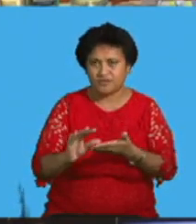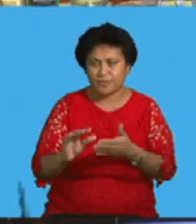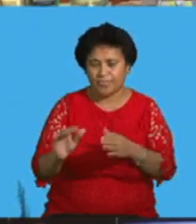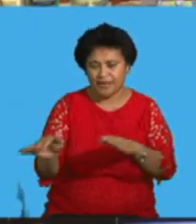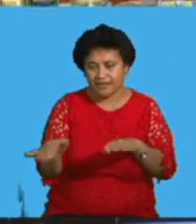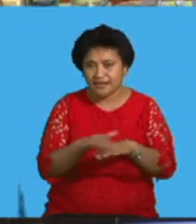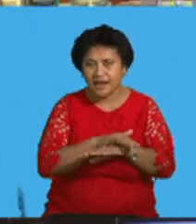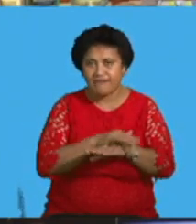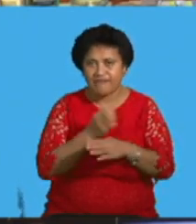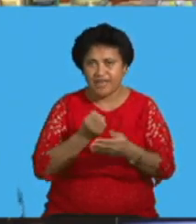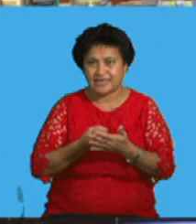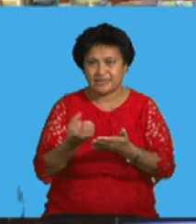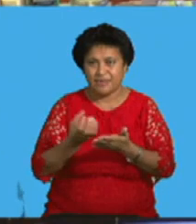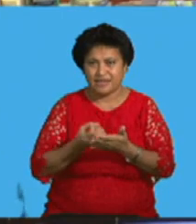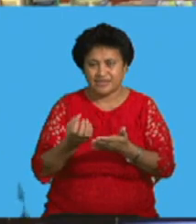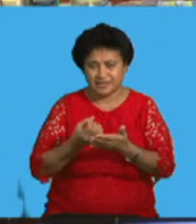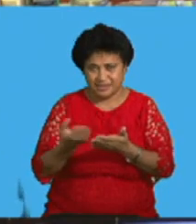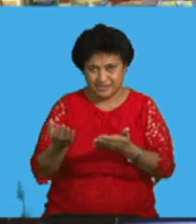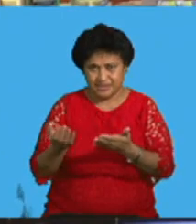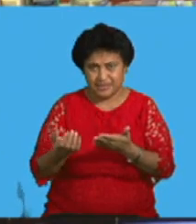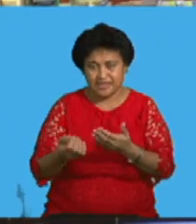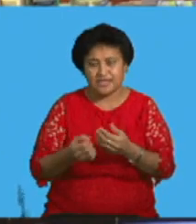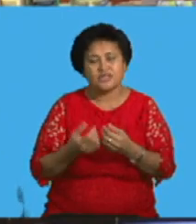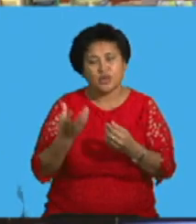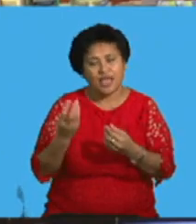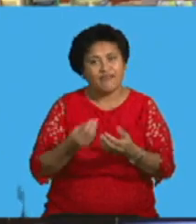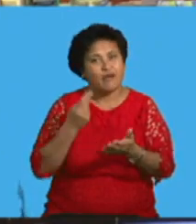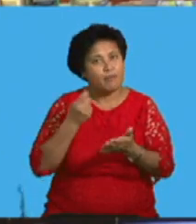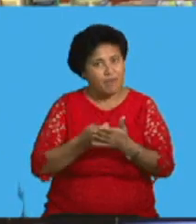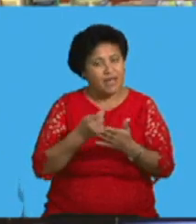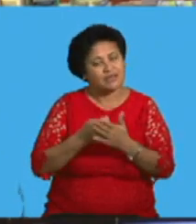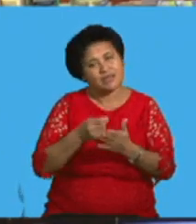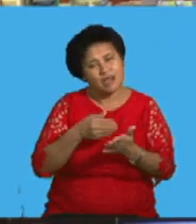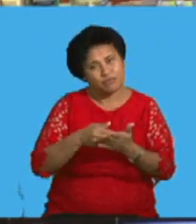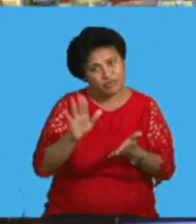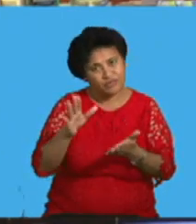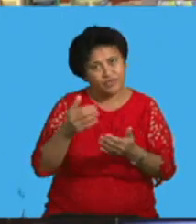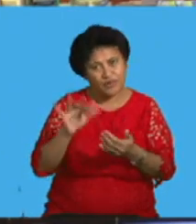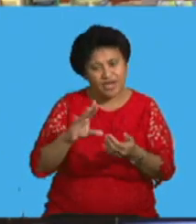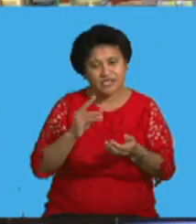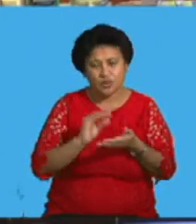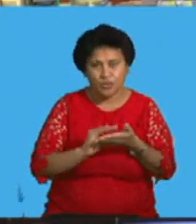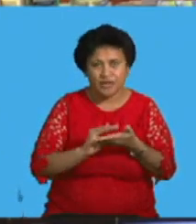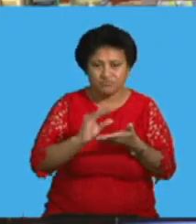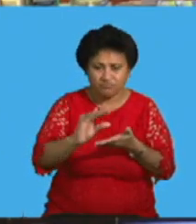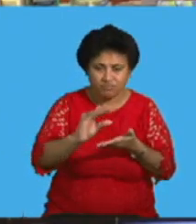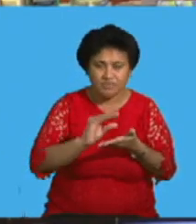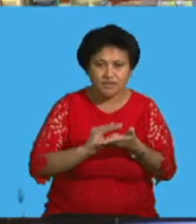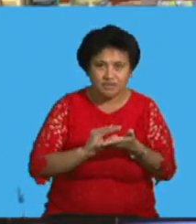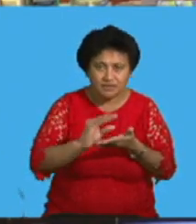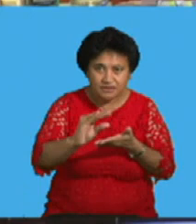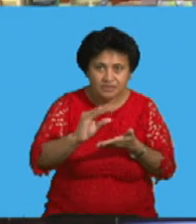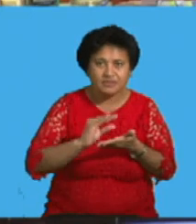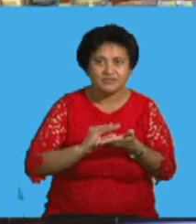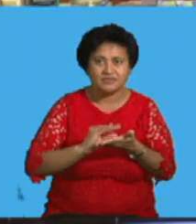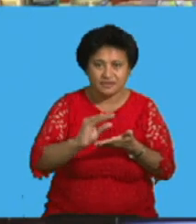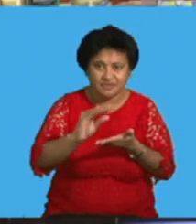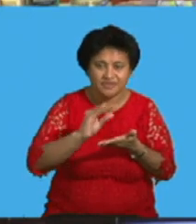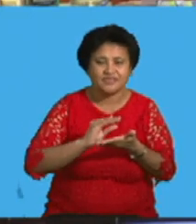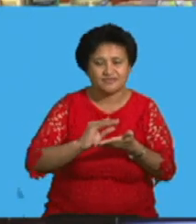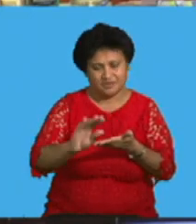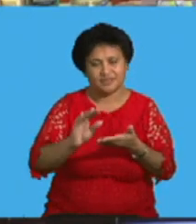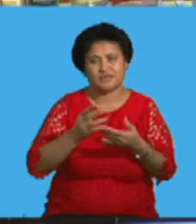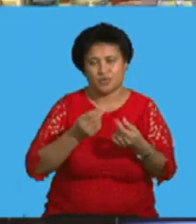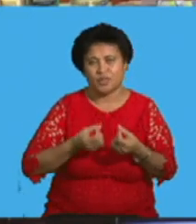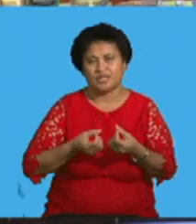of $480,000 has been approved and will be released in stages. It is